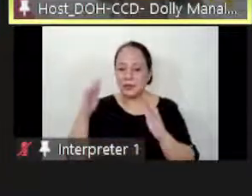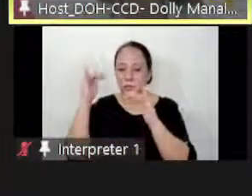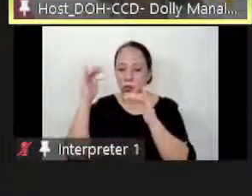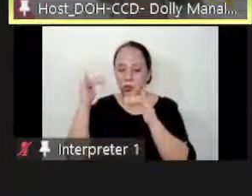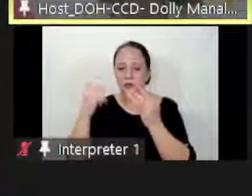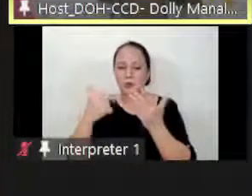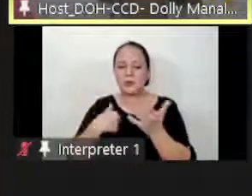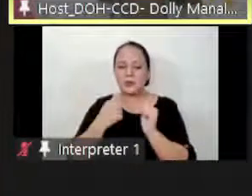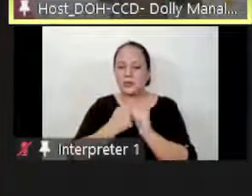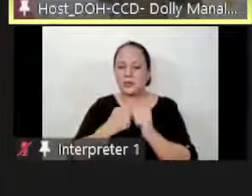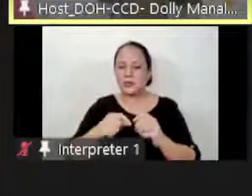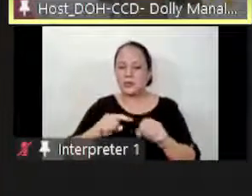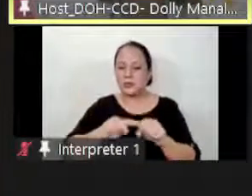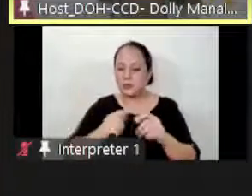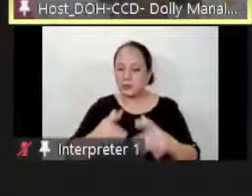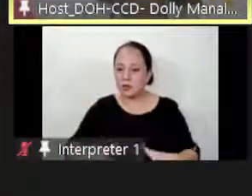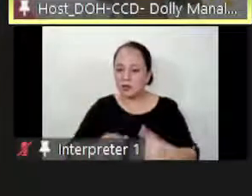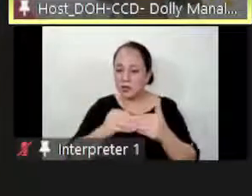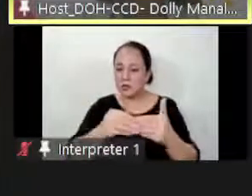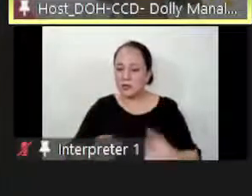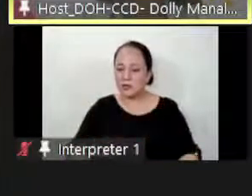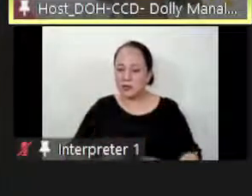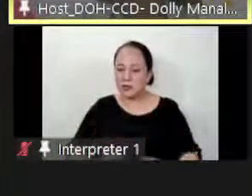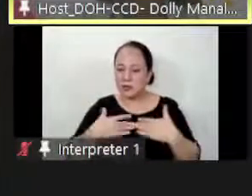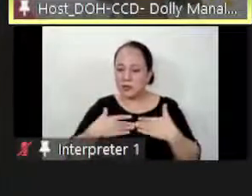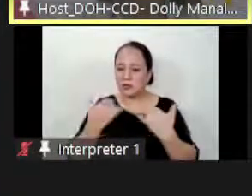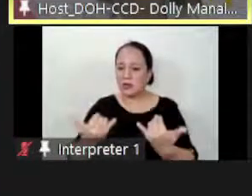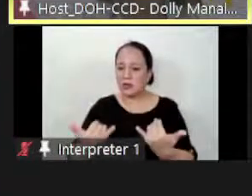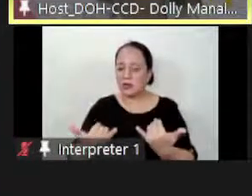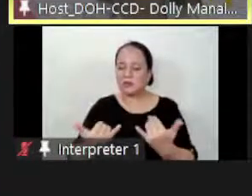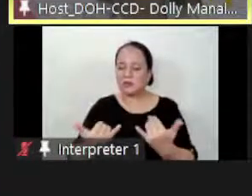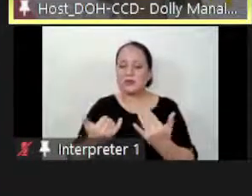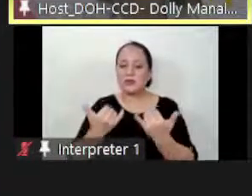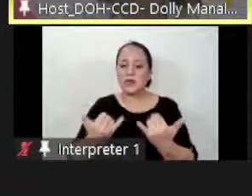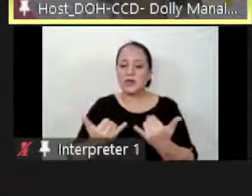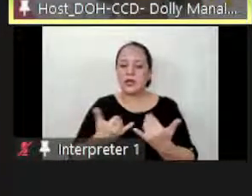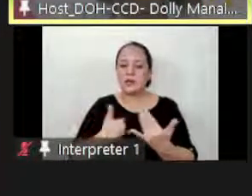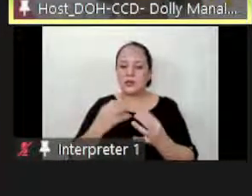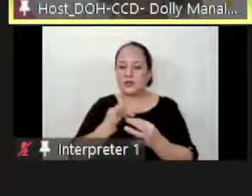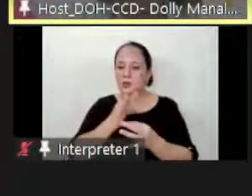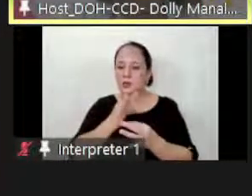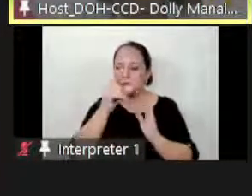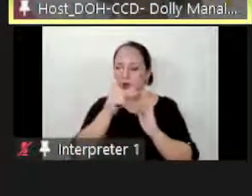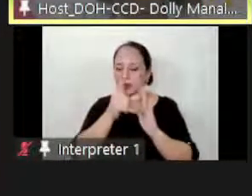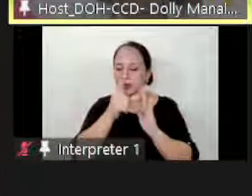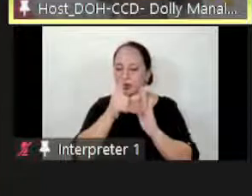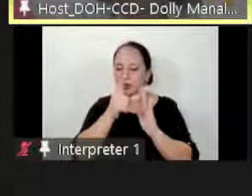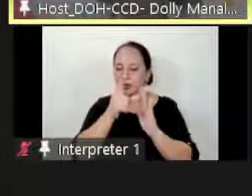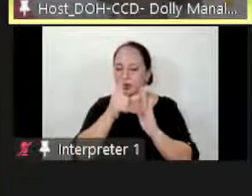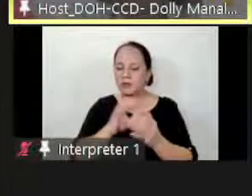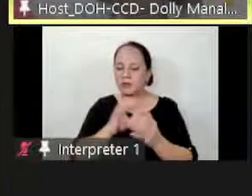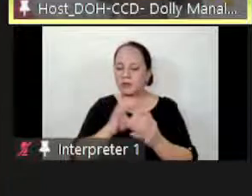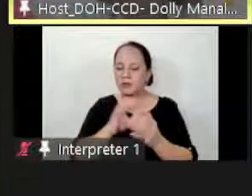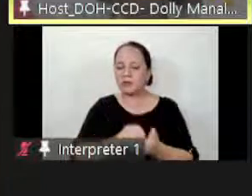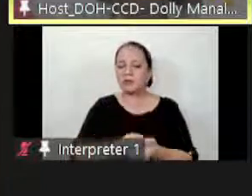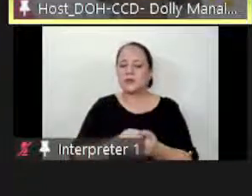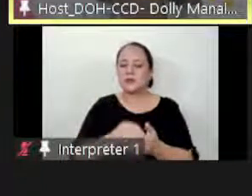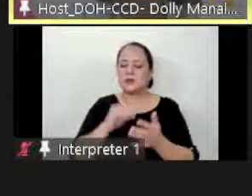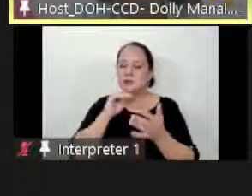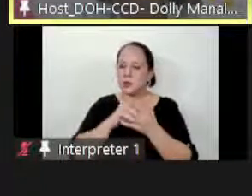steer us today as we begin to put flesh into the spirit of the law that seeks to champion cancer